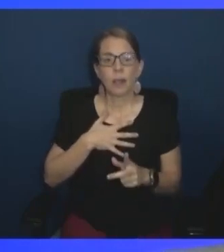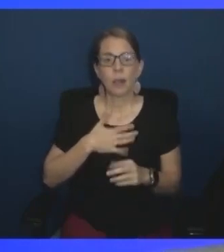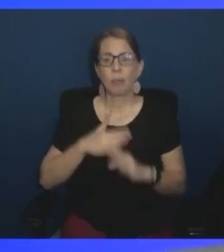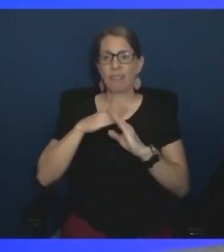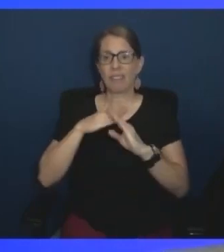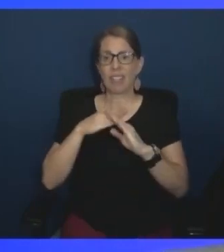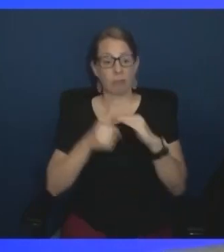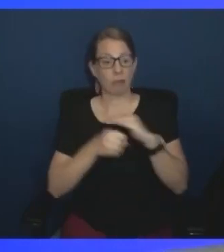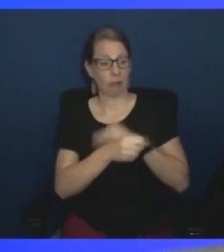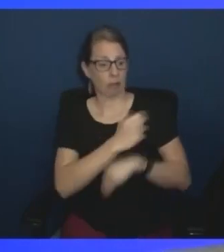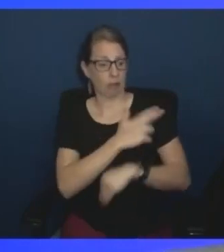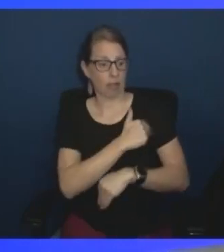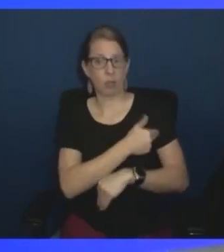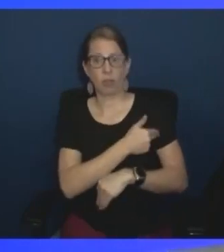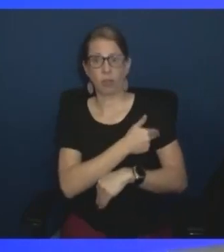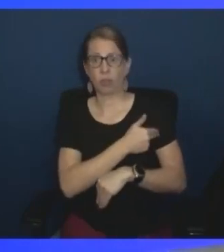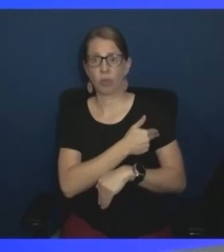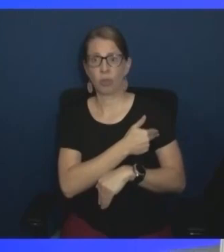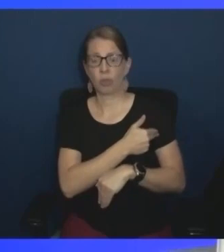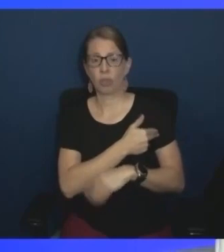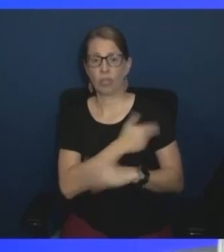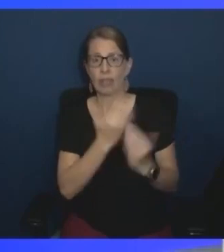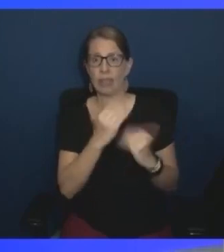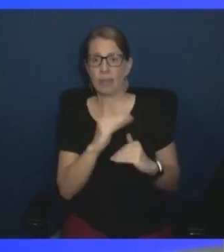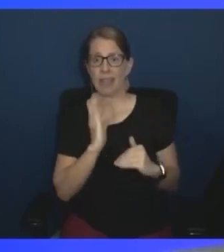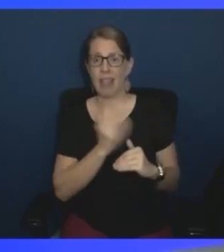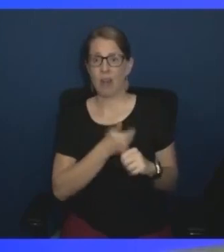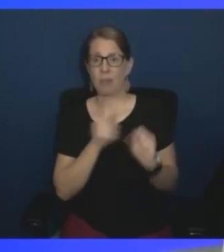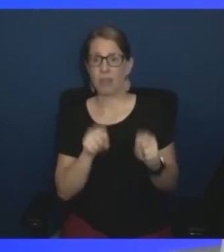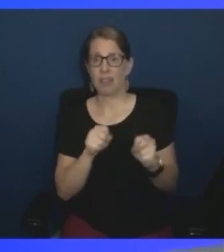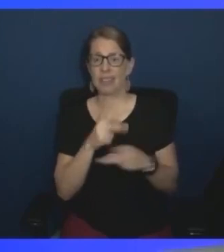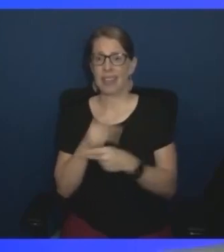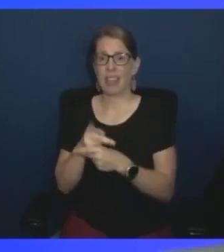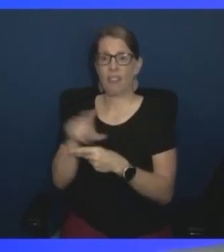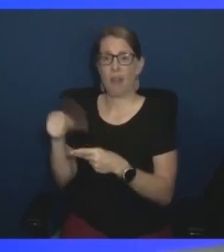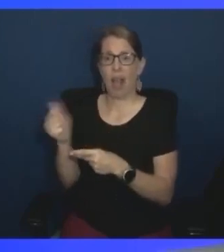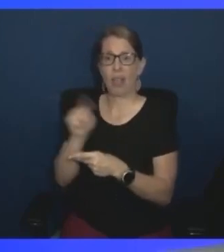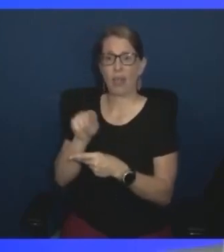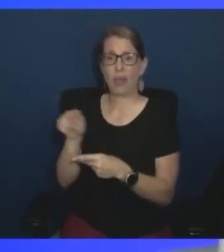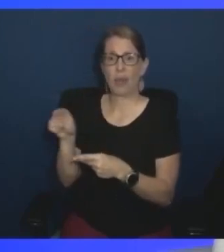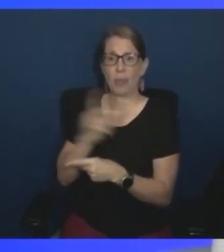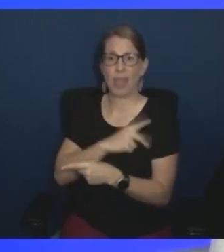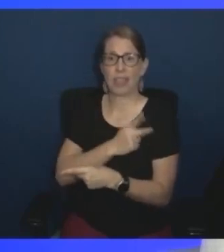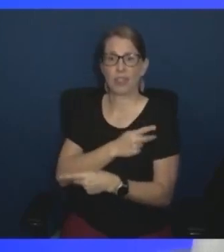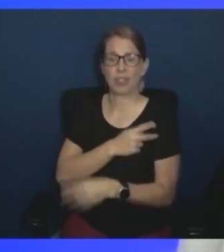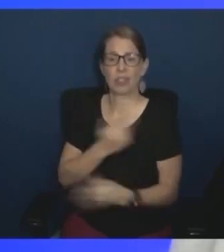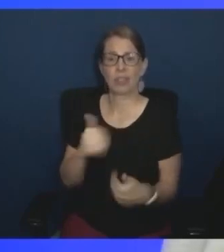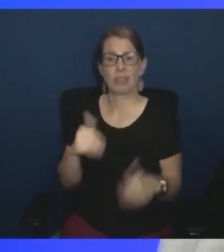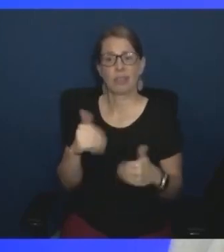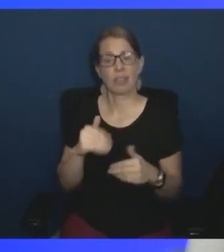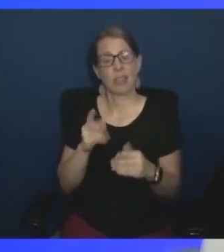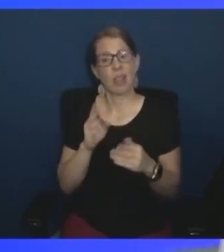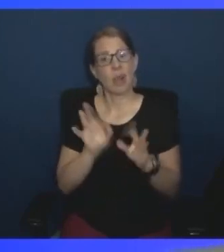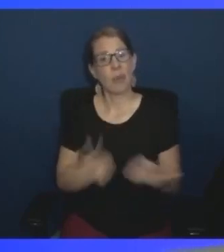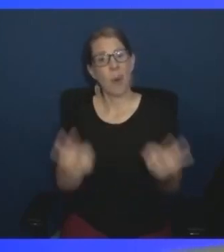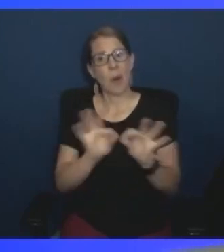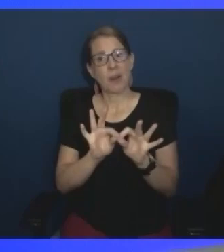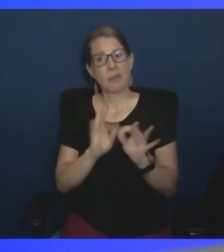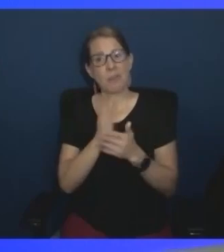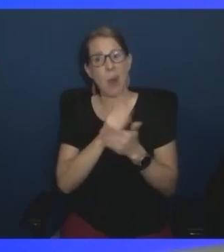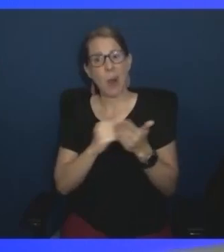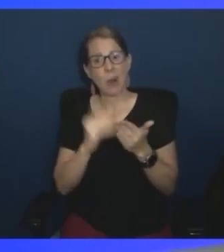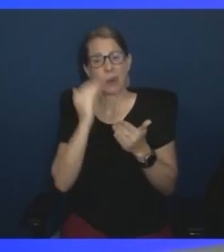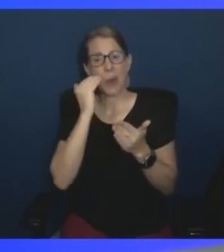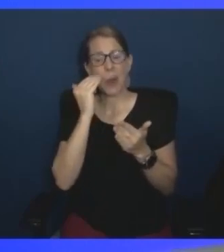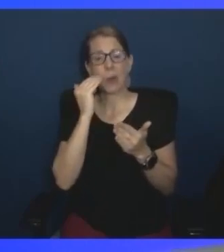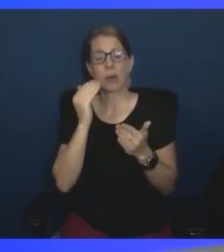hospitalization is limiting our ability to take care of other patients. So I think that's a really important piece of you know, owning a sense of